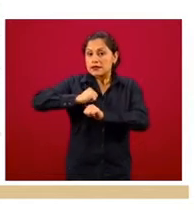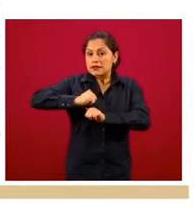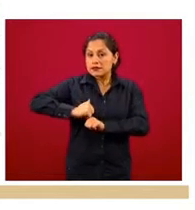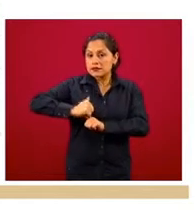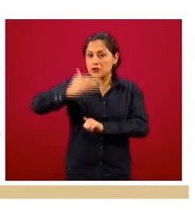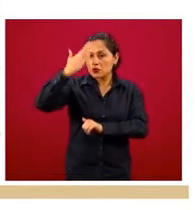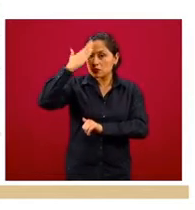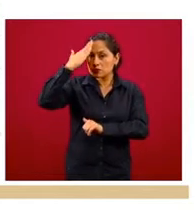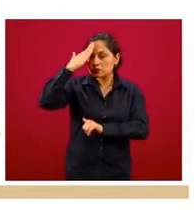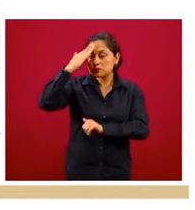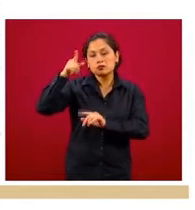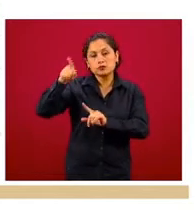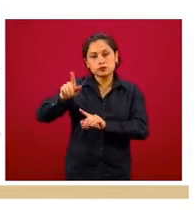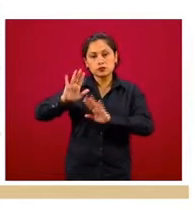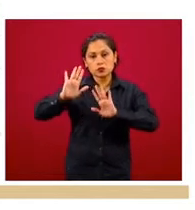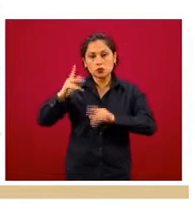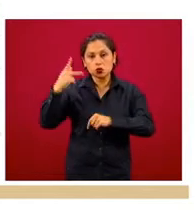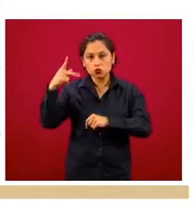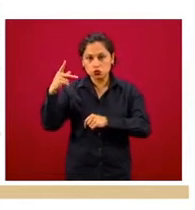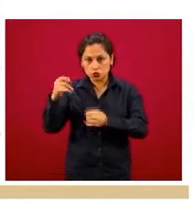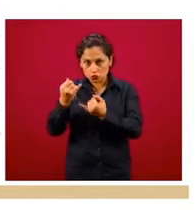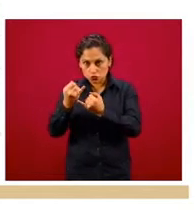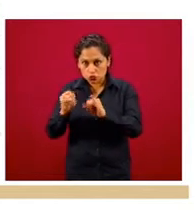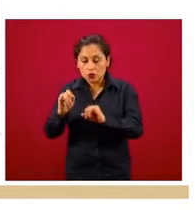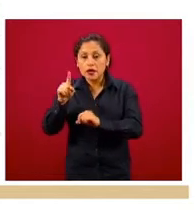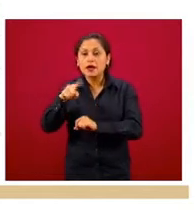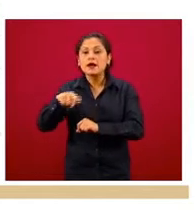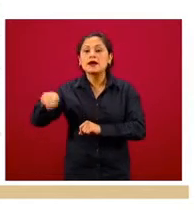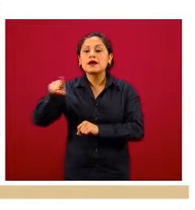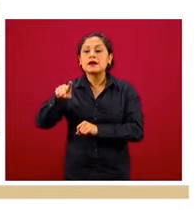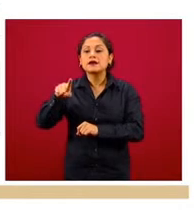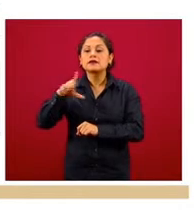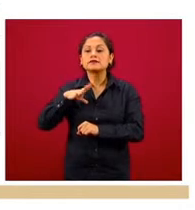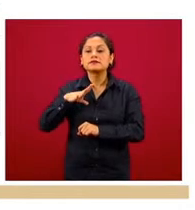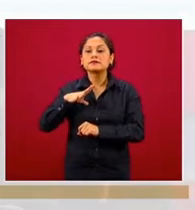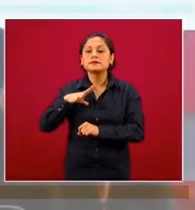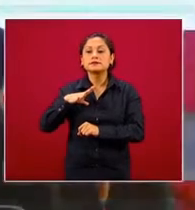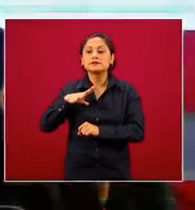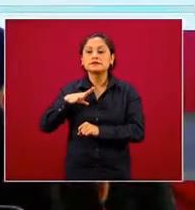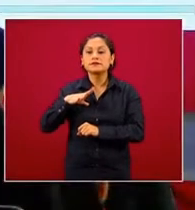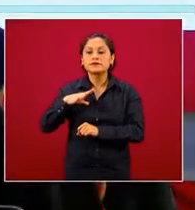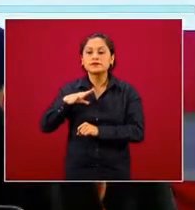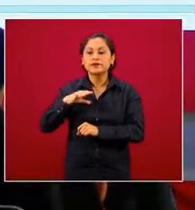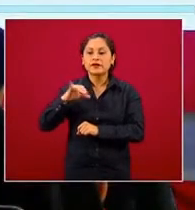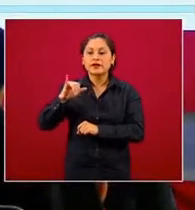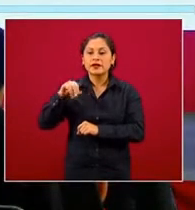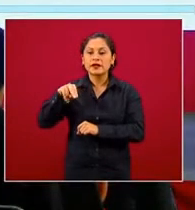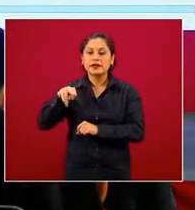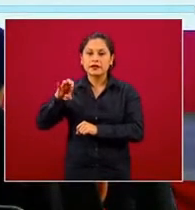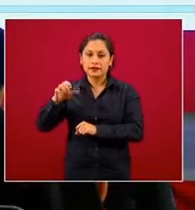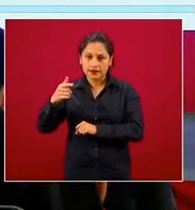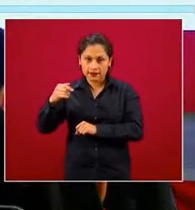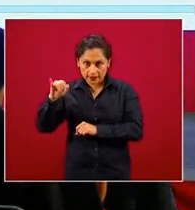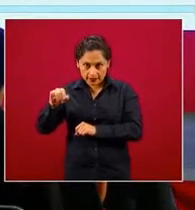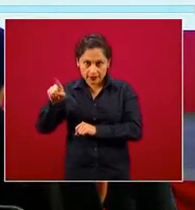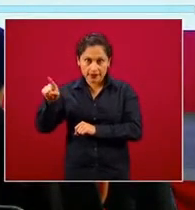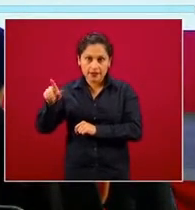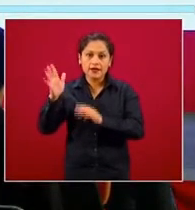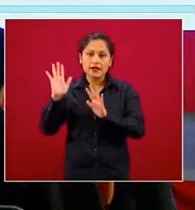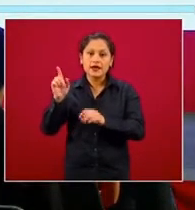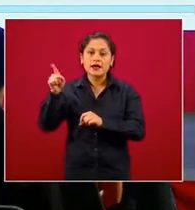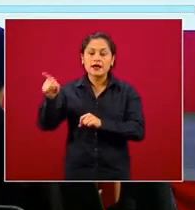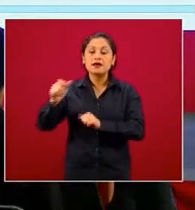autonomous, and that's called the Institute of Statistics and Geography, and that is the official authority for